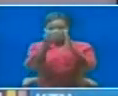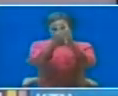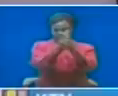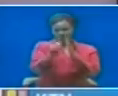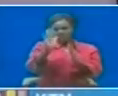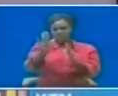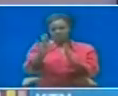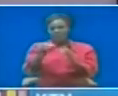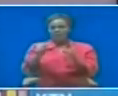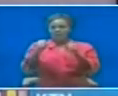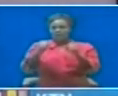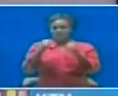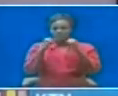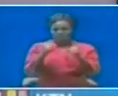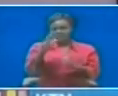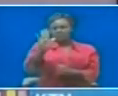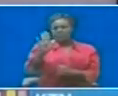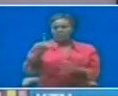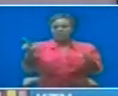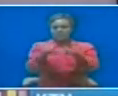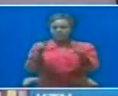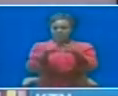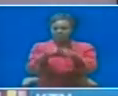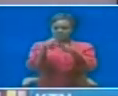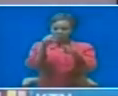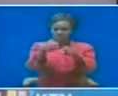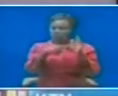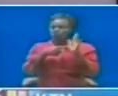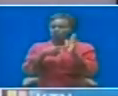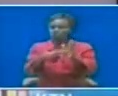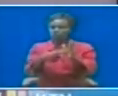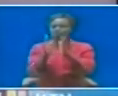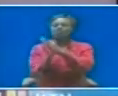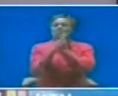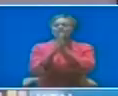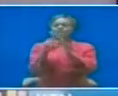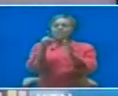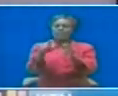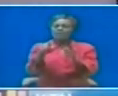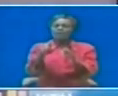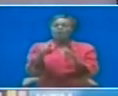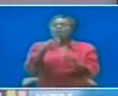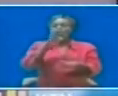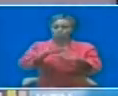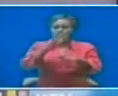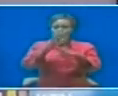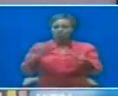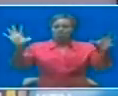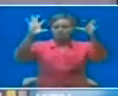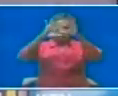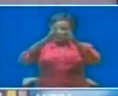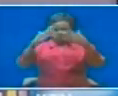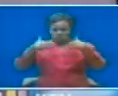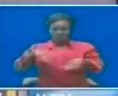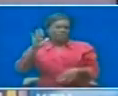their competencies, and then in turn packaging that into a narrative that's compelling enough that can connect with an audience.